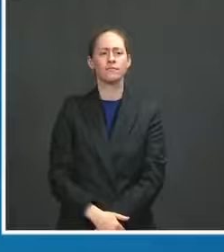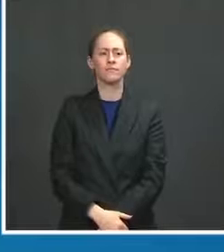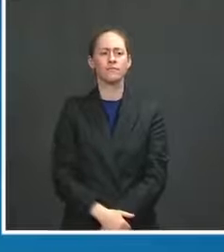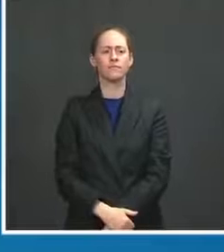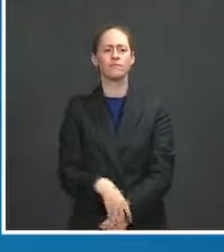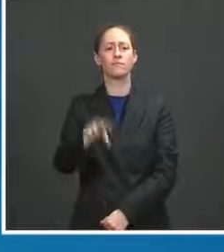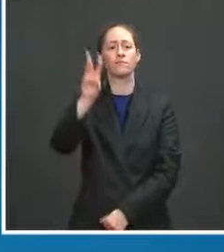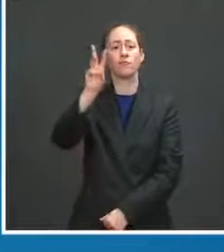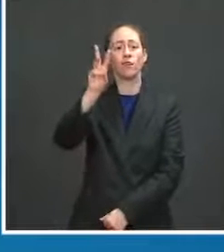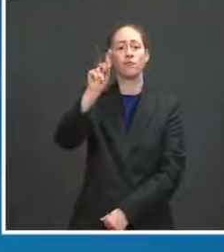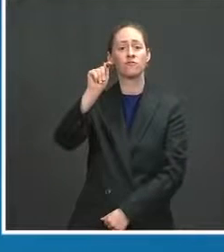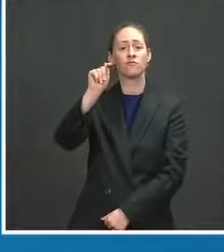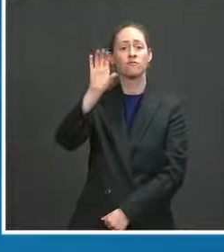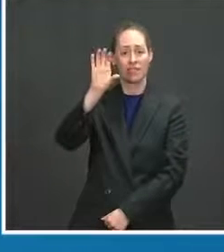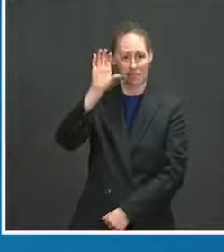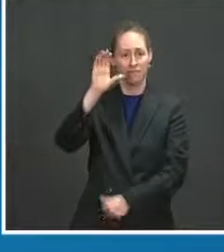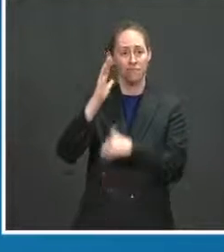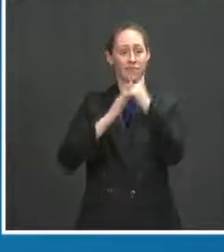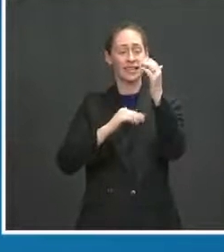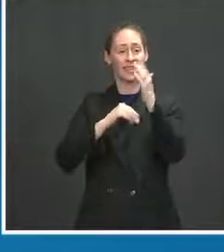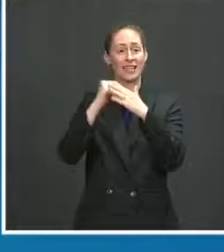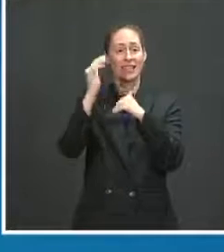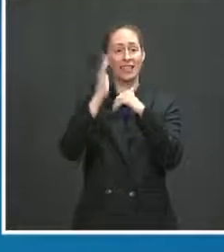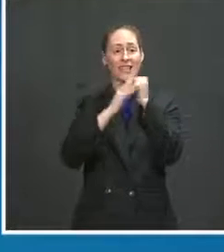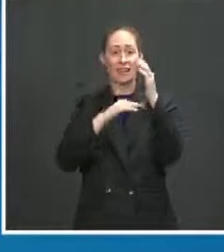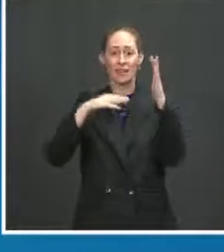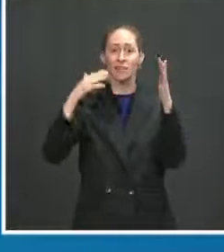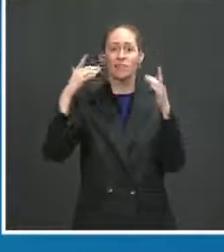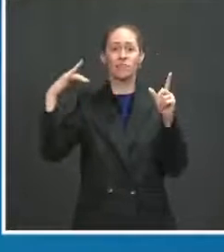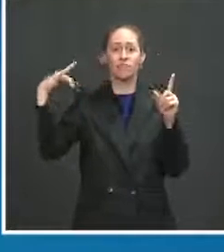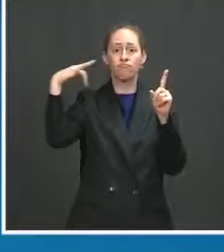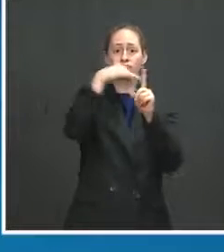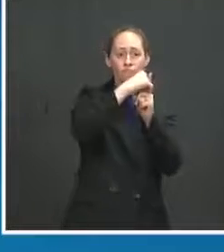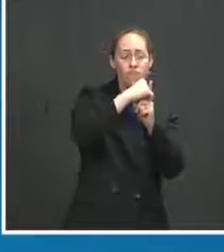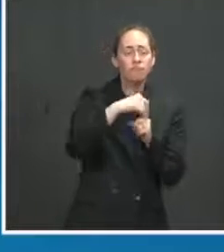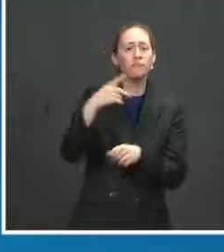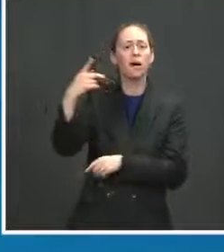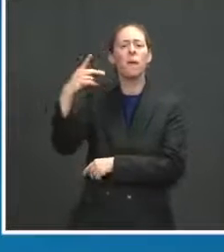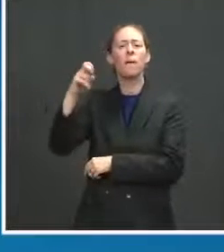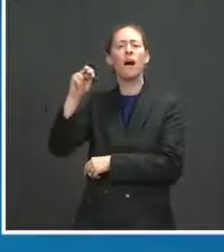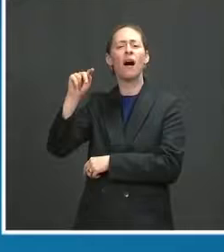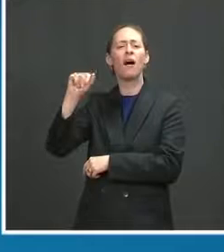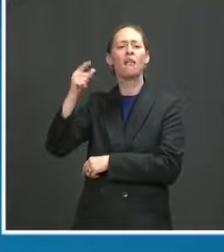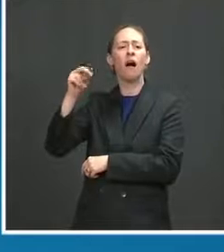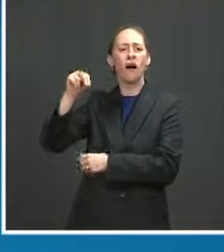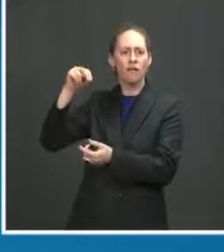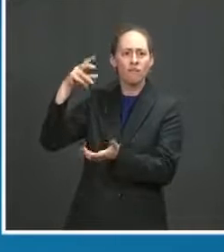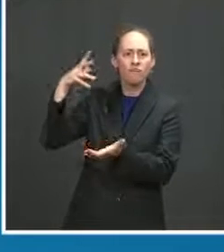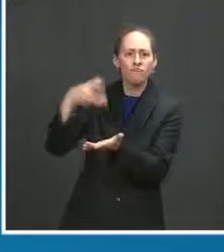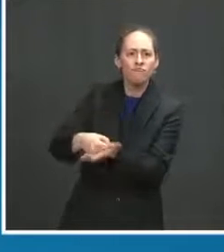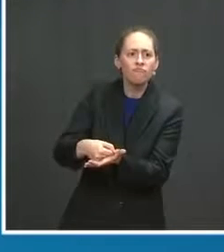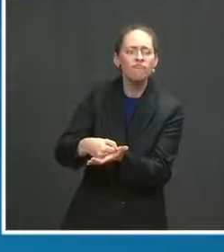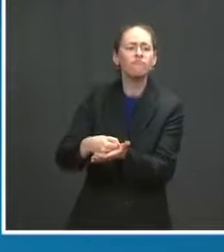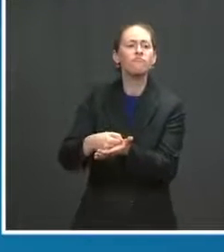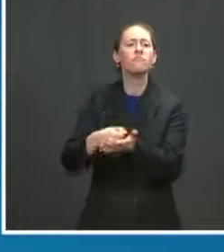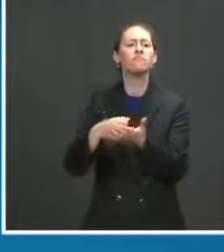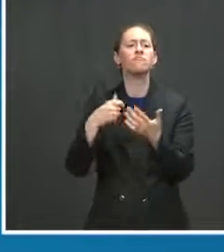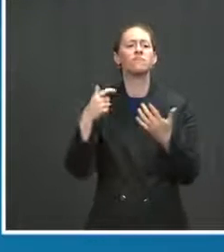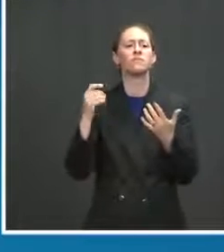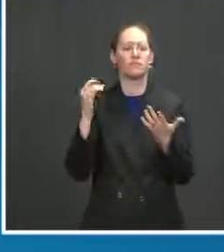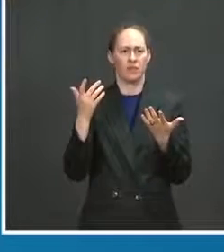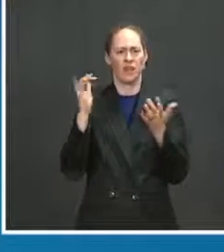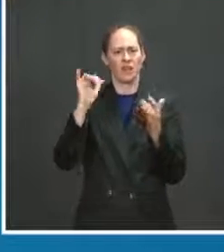Pentagon, when Flight 93 crashed in Pennsylvania. that